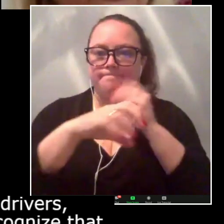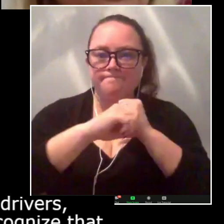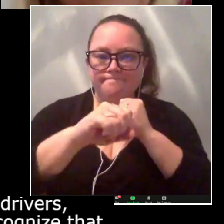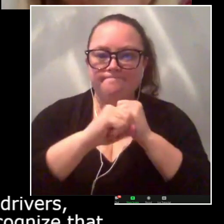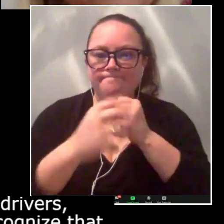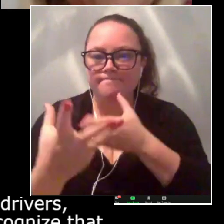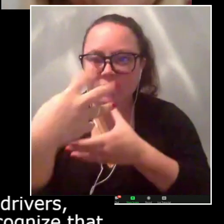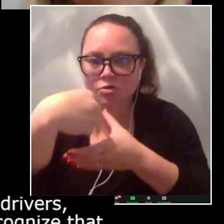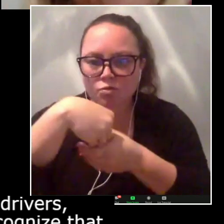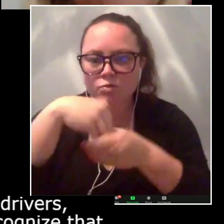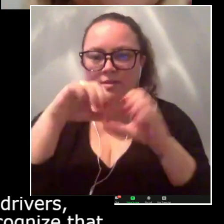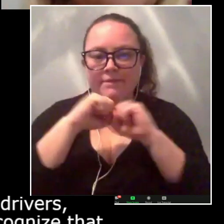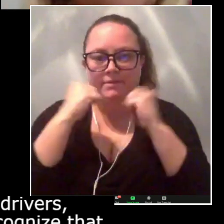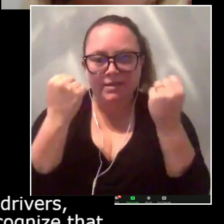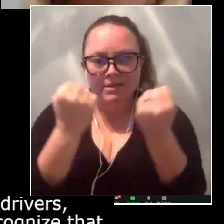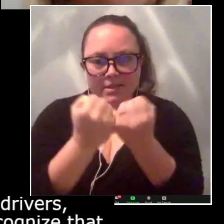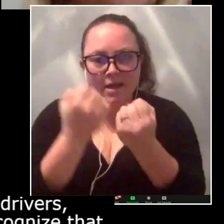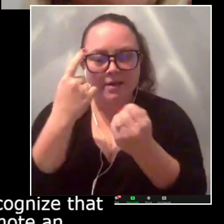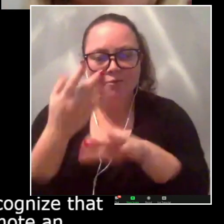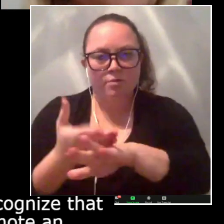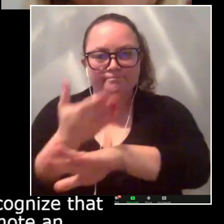for improving accessibility.